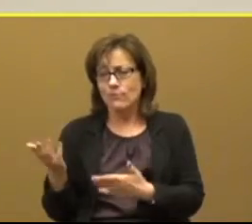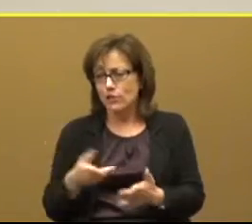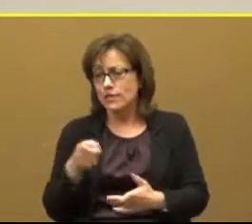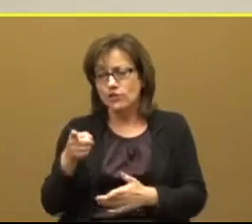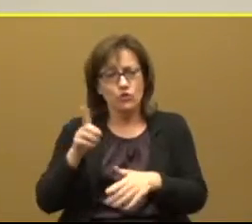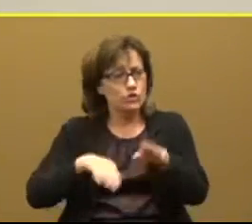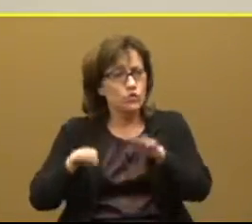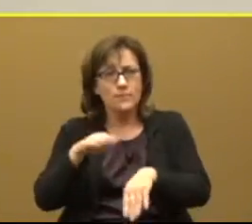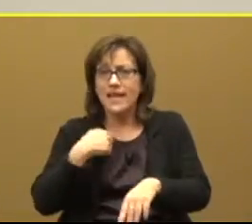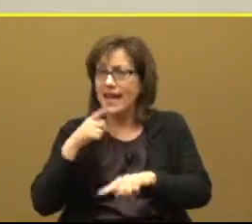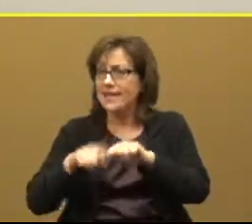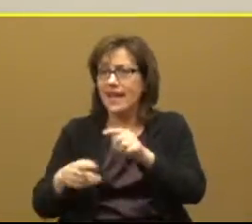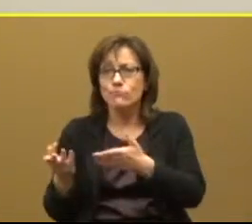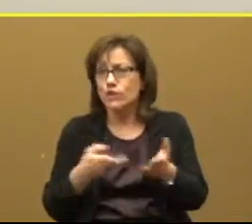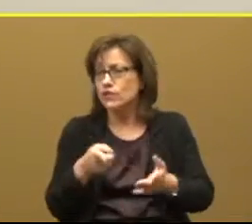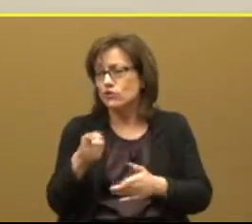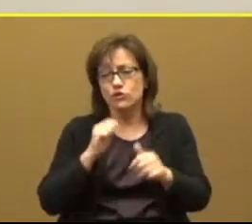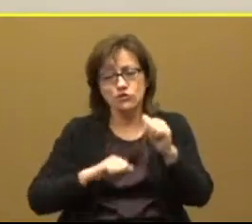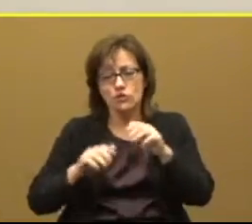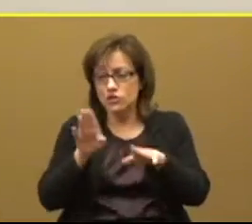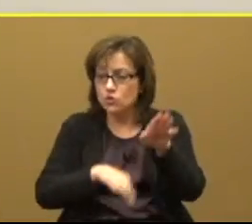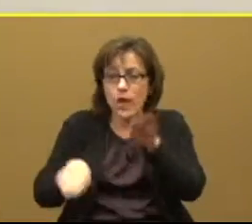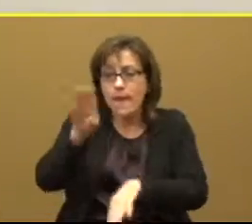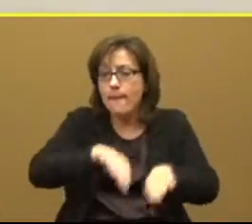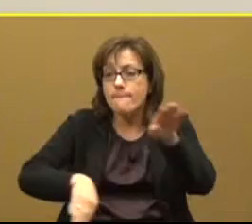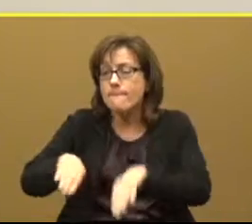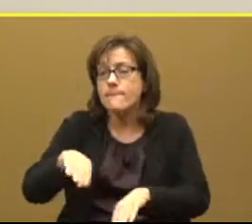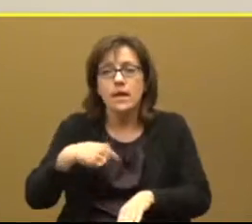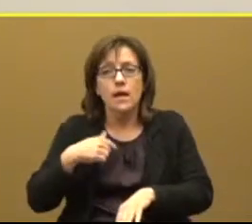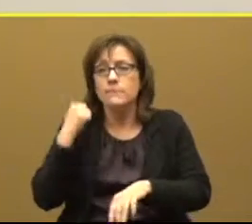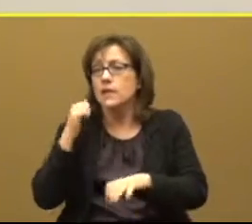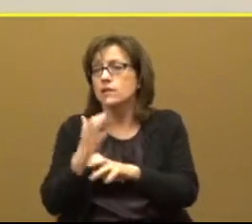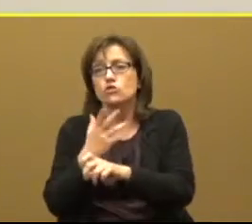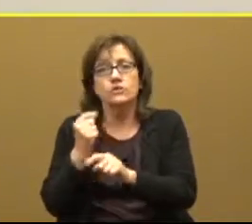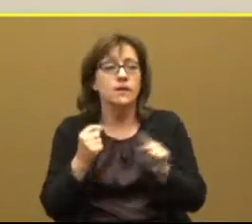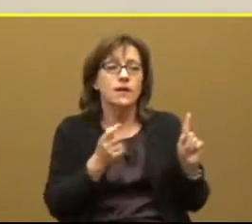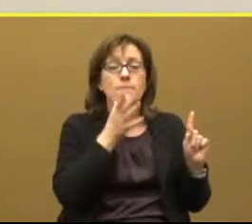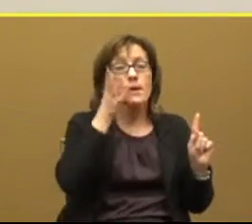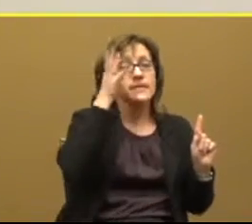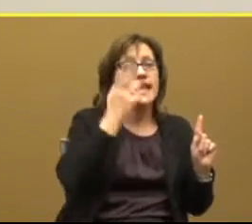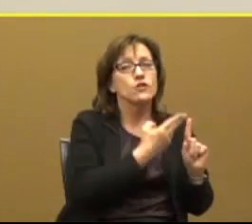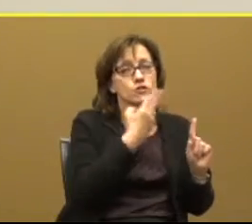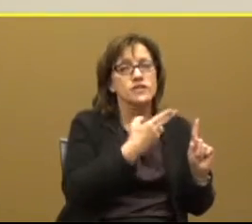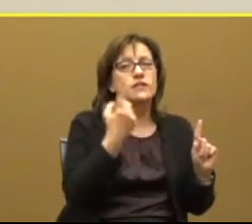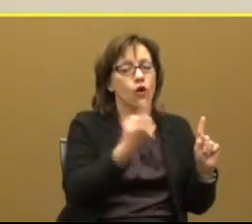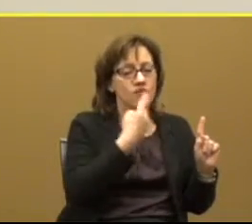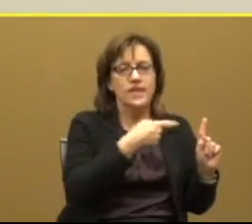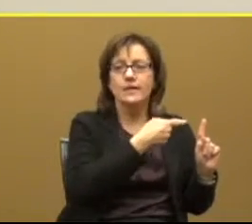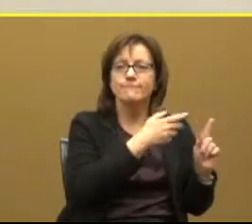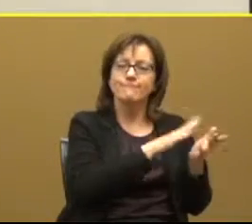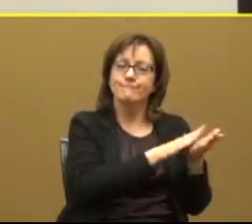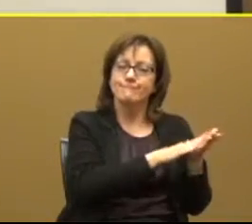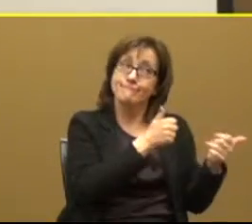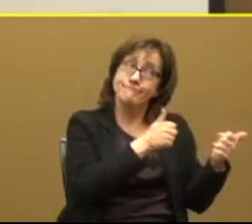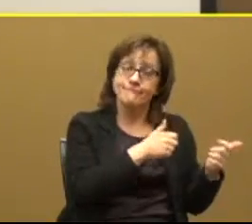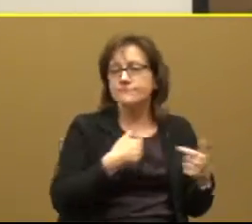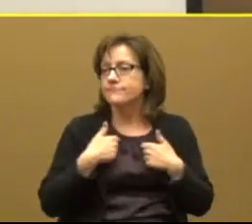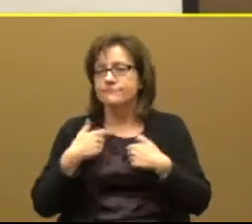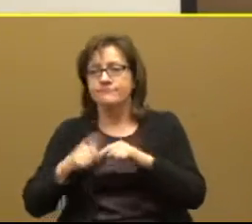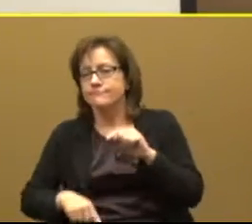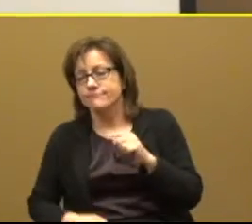I can't take you swimming. I'm not going to use that. Mom and Dad got to use that all the time. Good for them. I didn't get to use